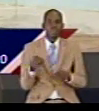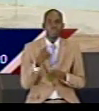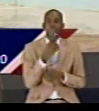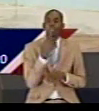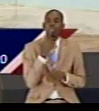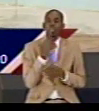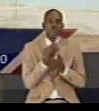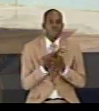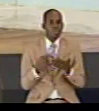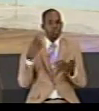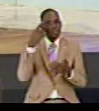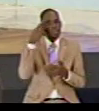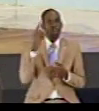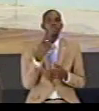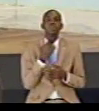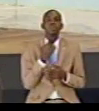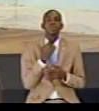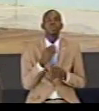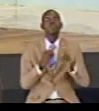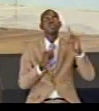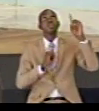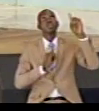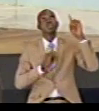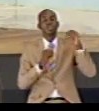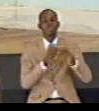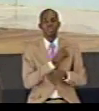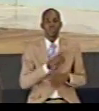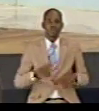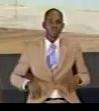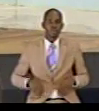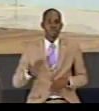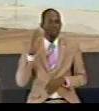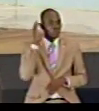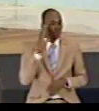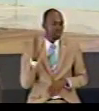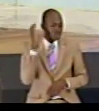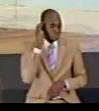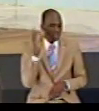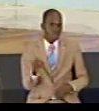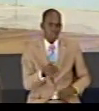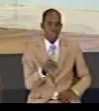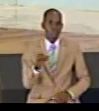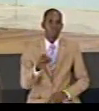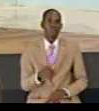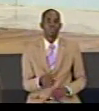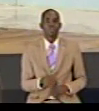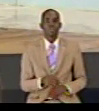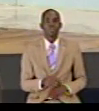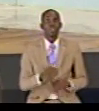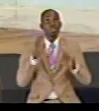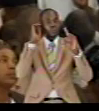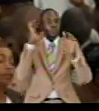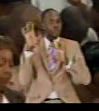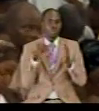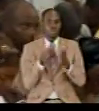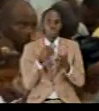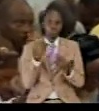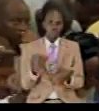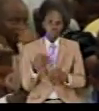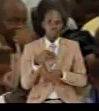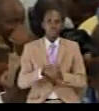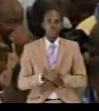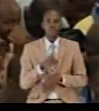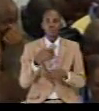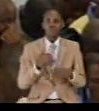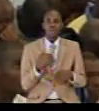none of thirst, I, the Lord, will hear them. He'll do that tonight. You'll be